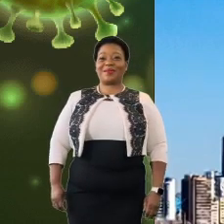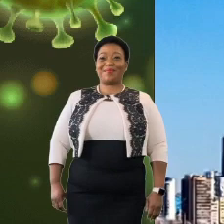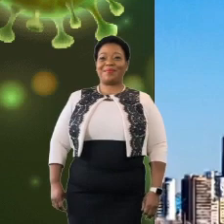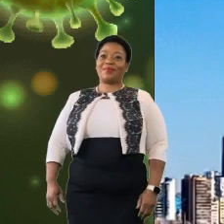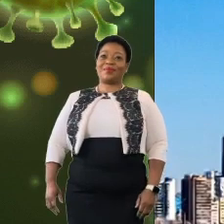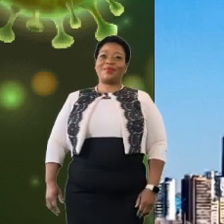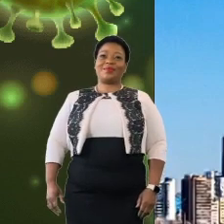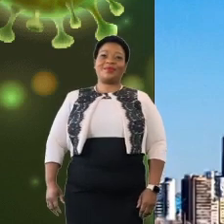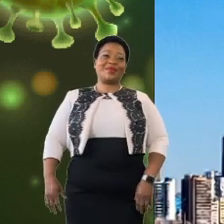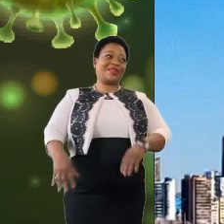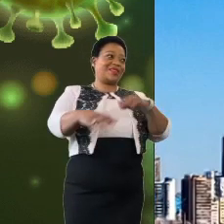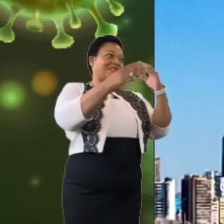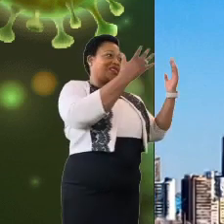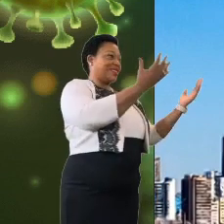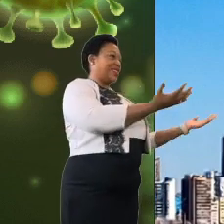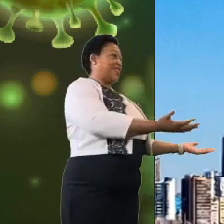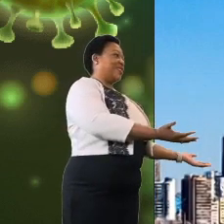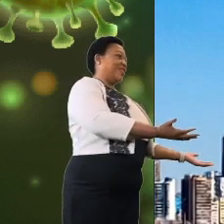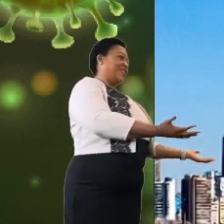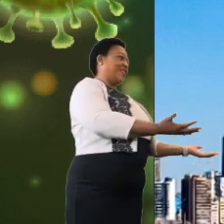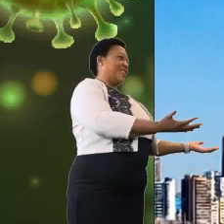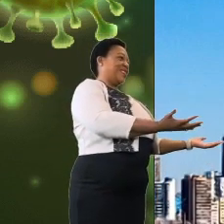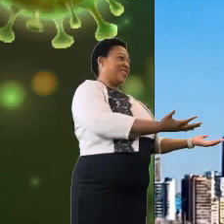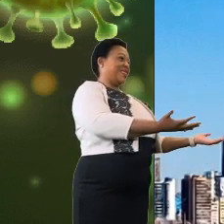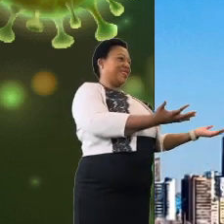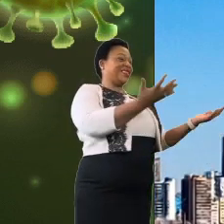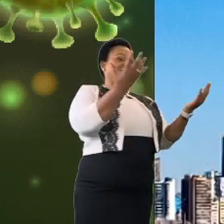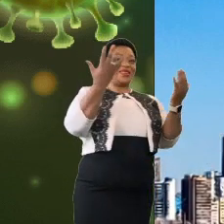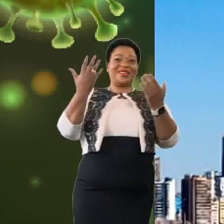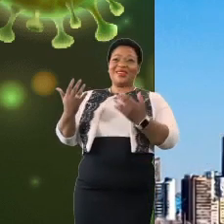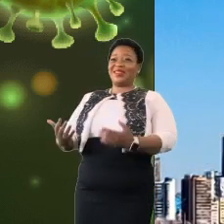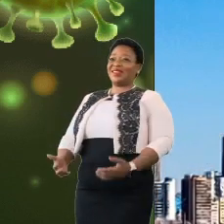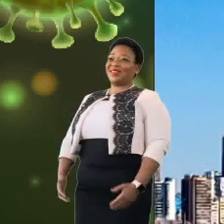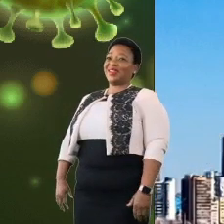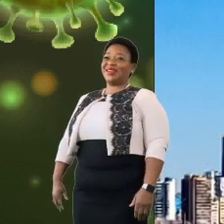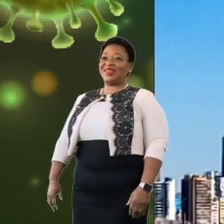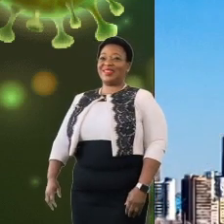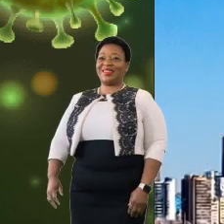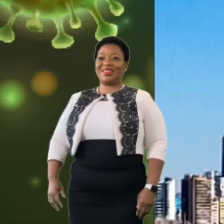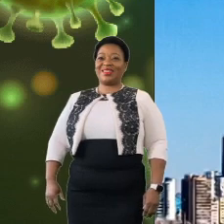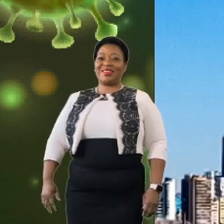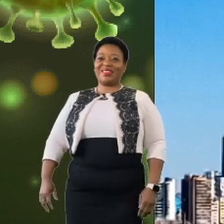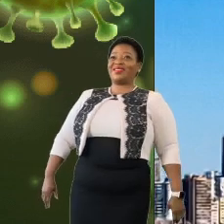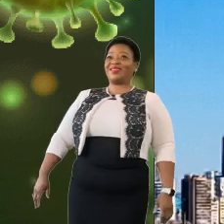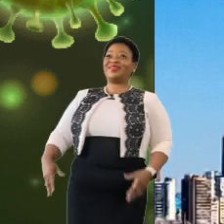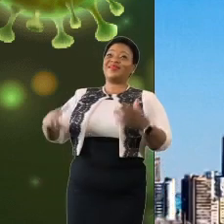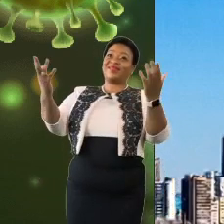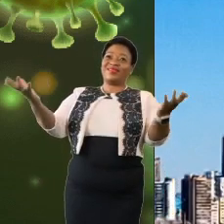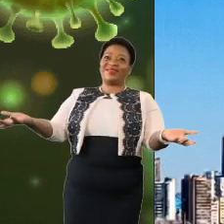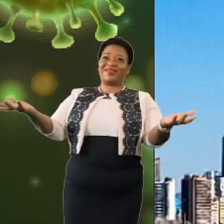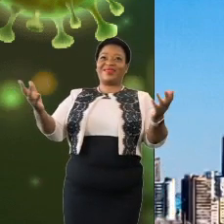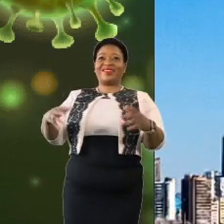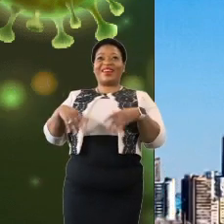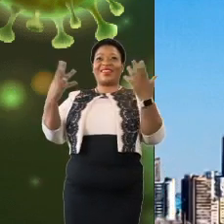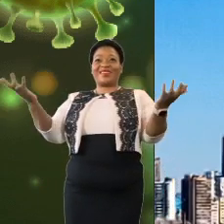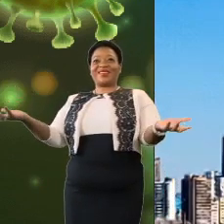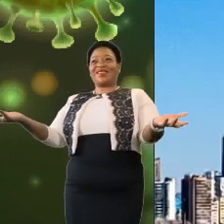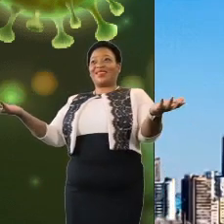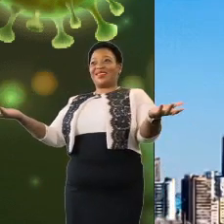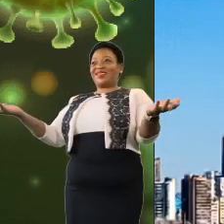spoken about quite often. So I think if he can just take us through some of the principles for UIF, and I'm